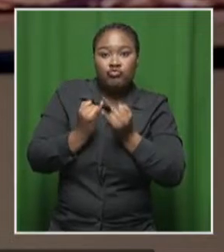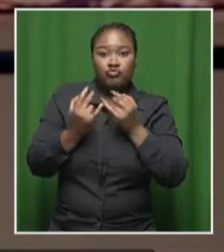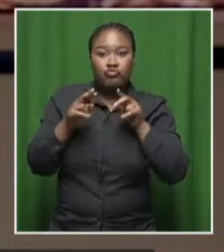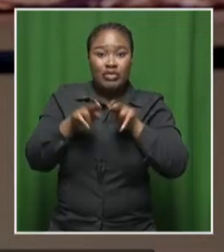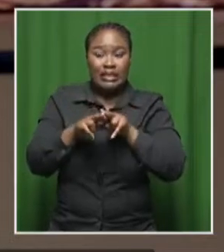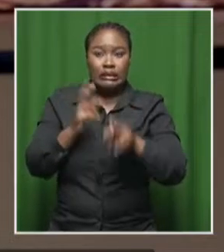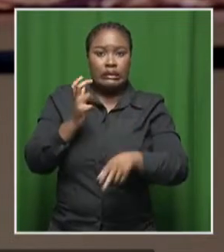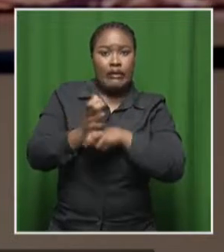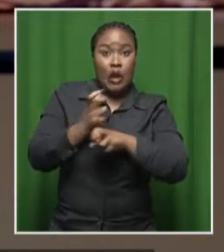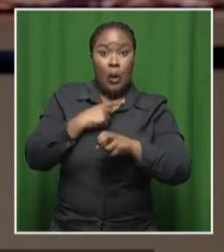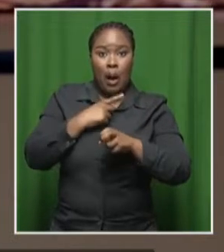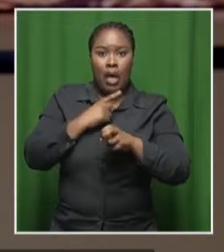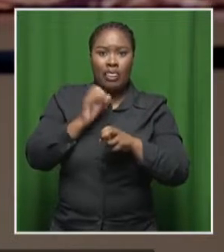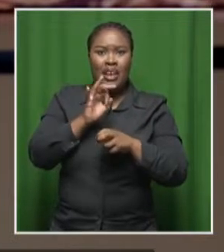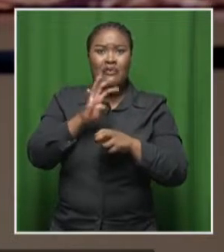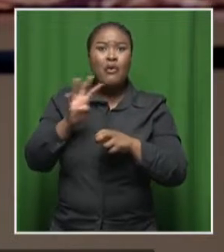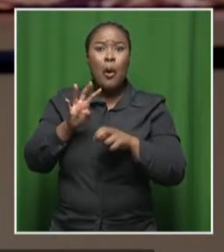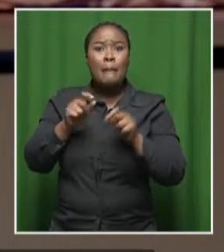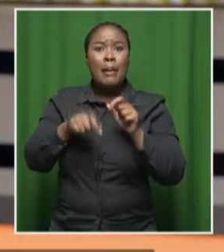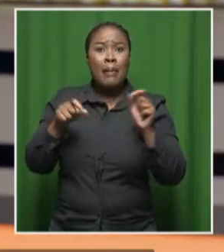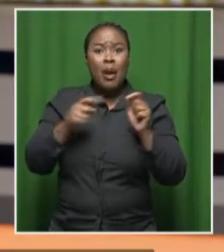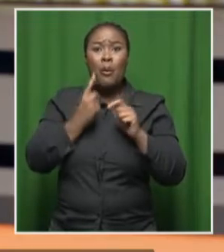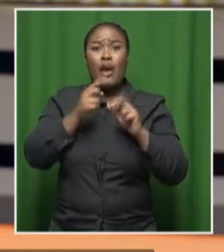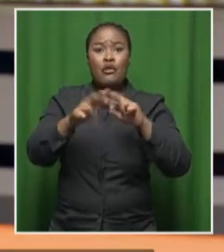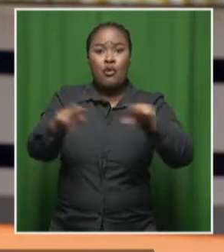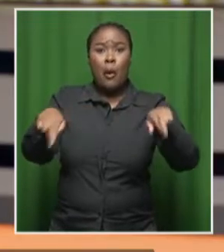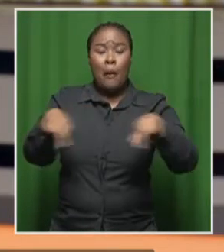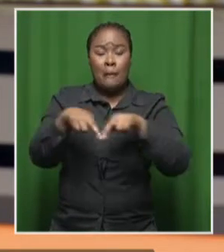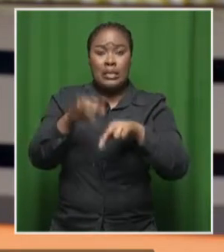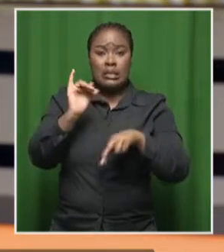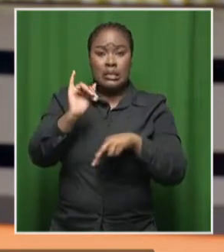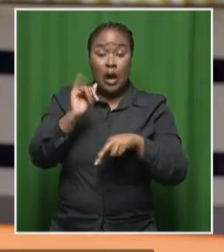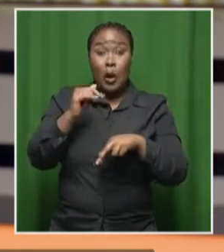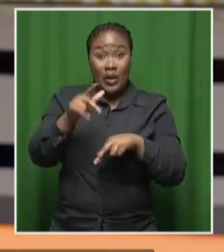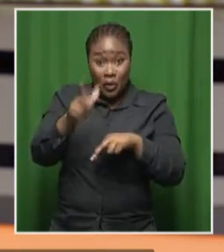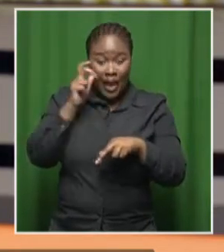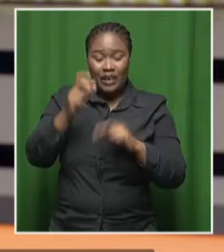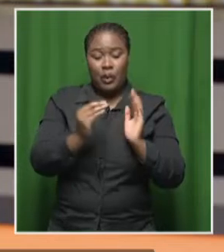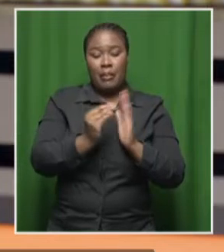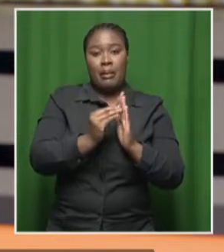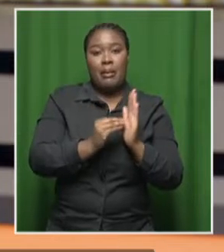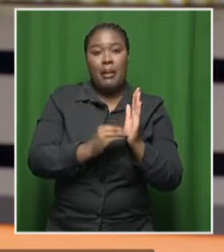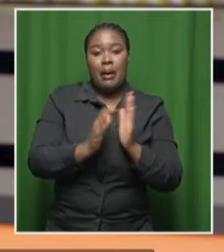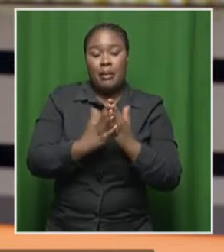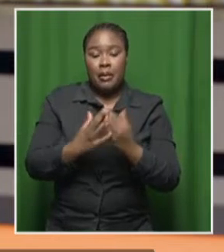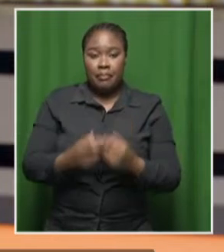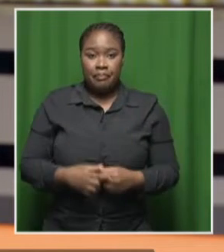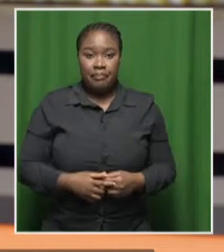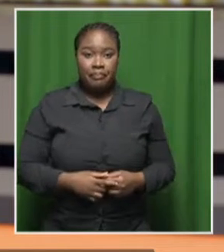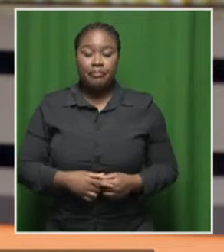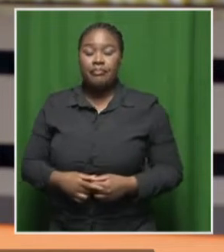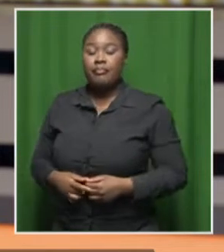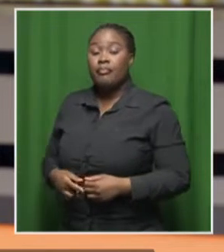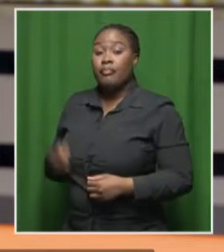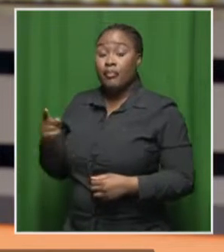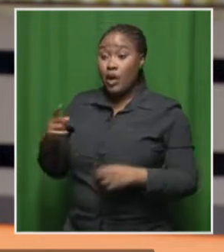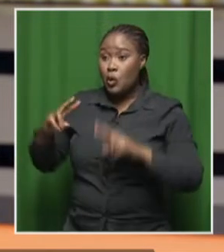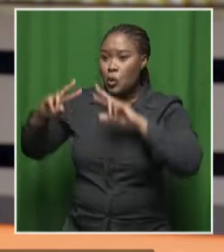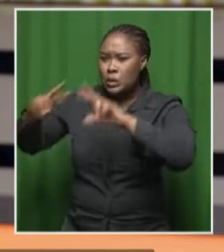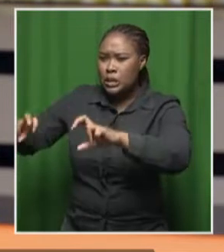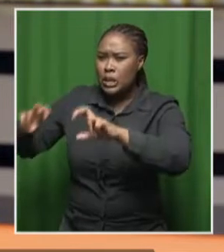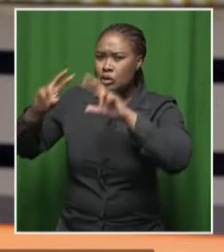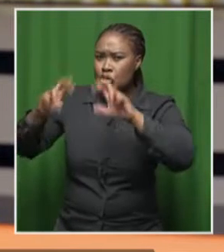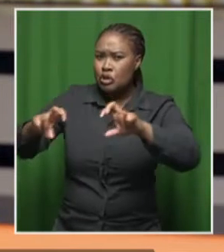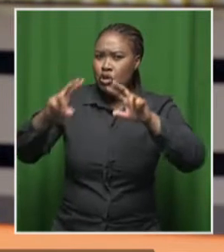in a space at that density. So Tanya, what's the level and the nature of research and background that you had to